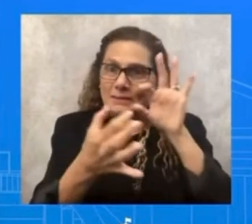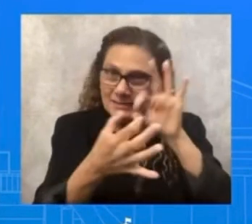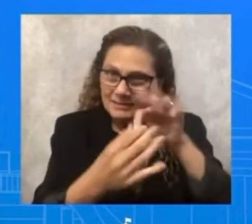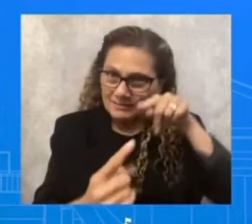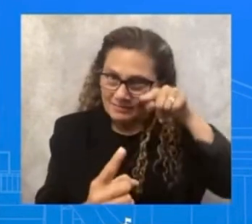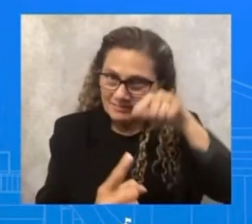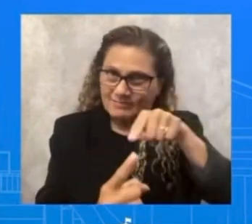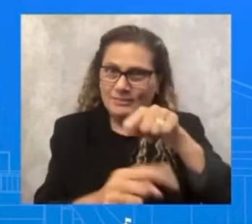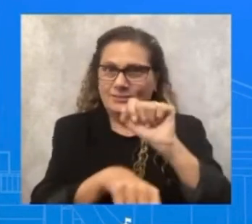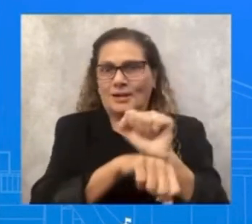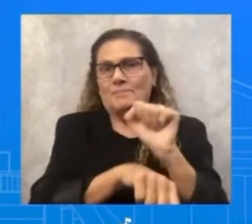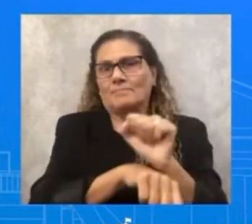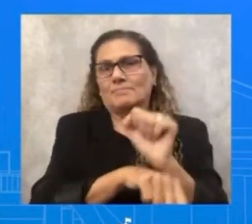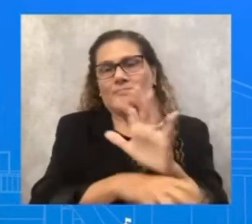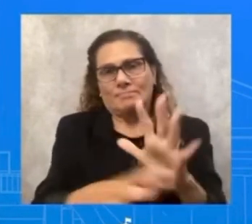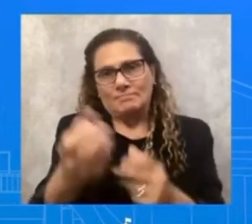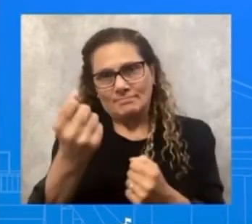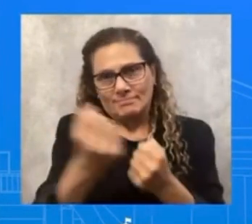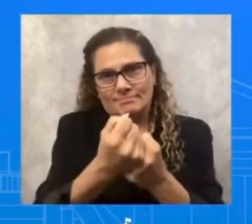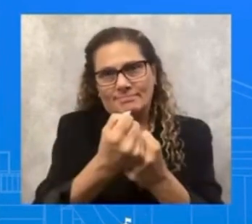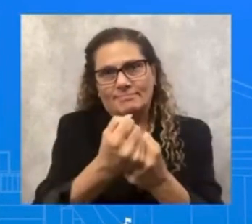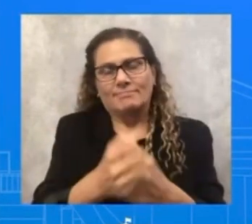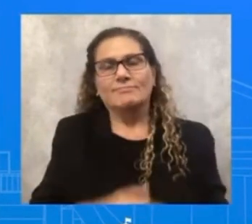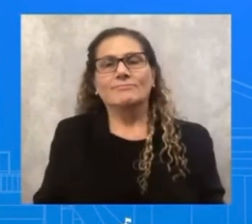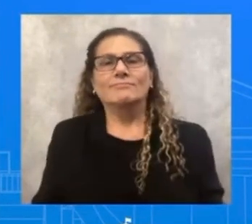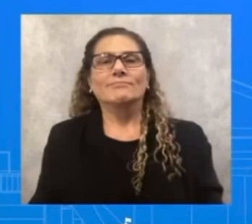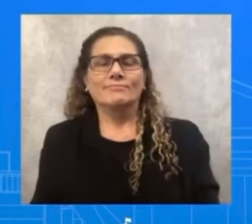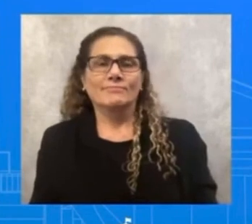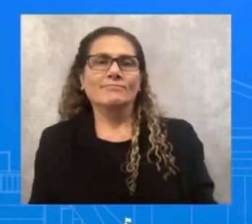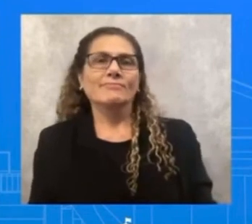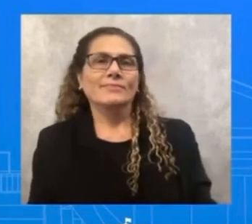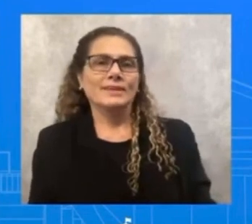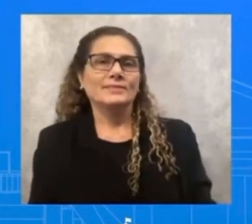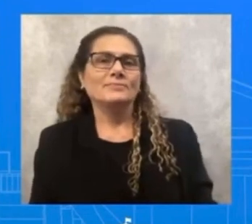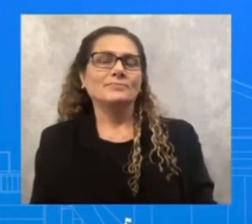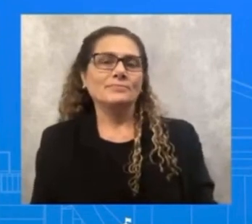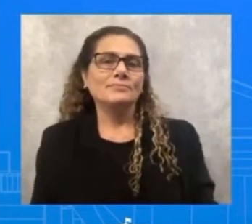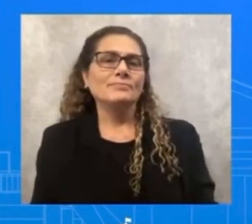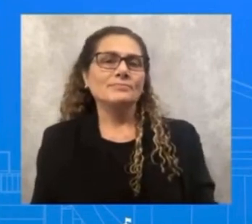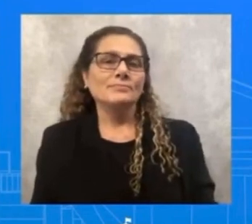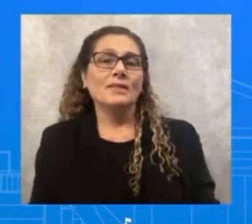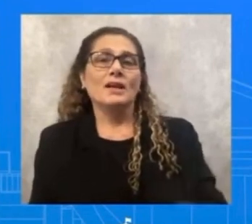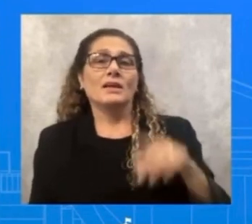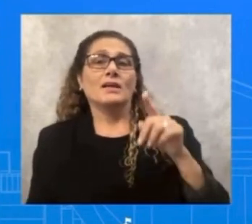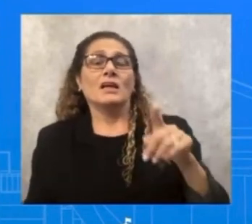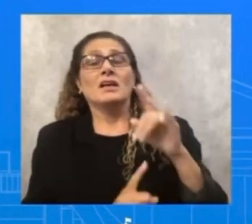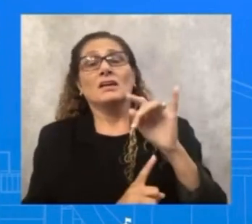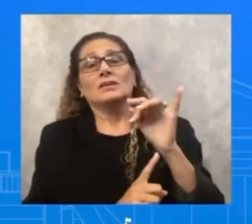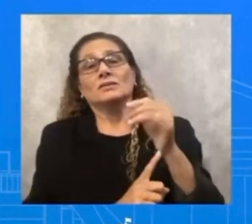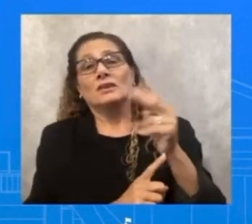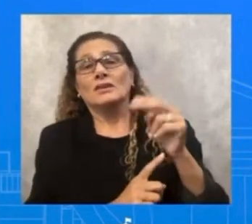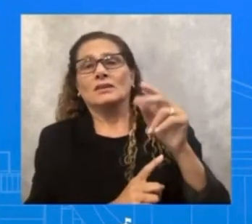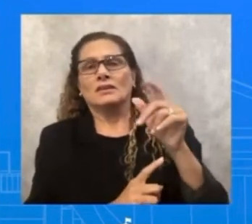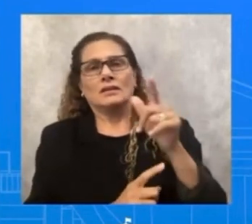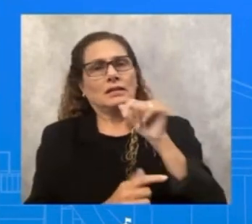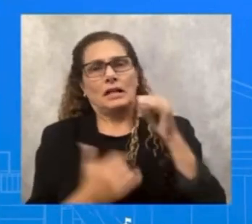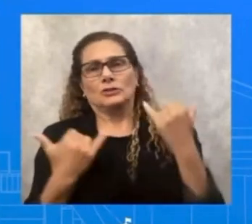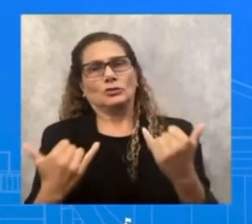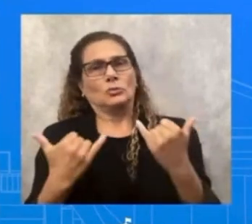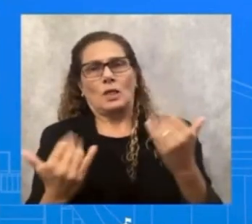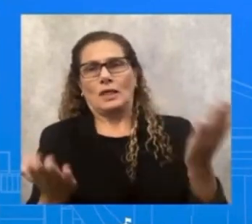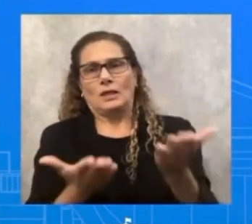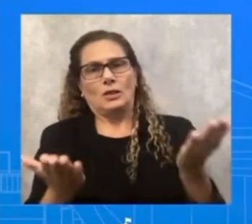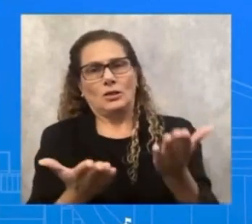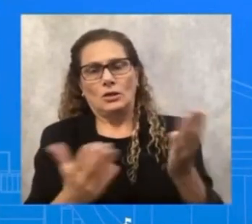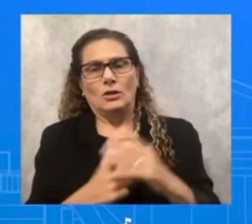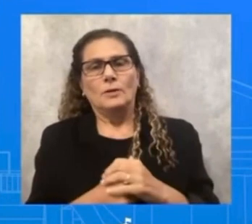Joe Manchin, who obviously was a key part of passing this but won't be here today? He's talked about the implementation being